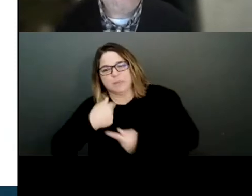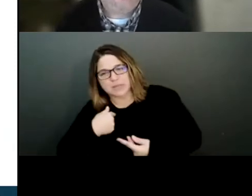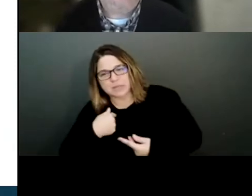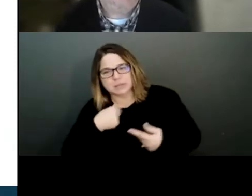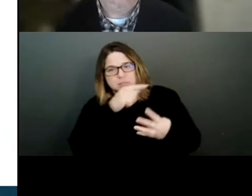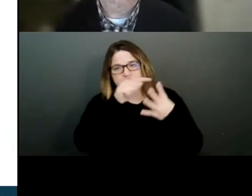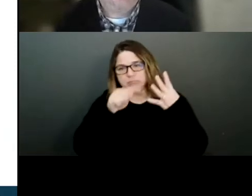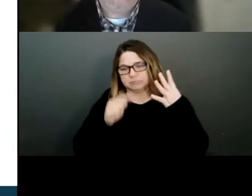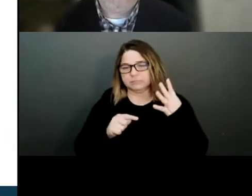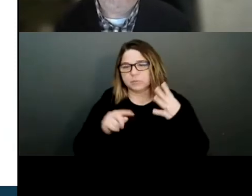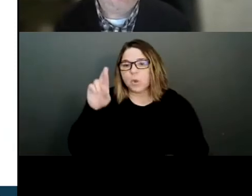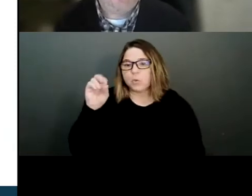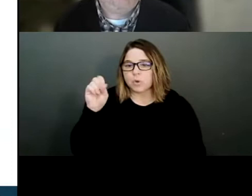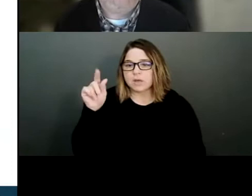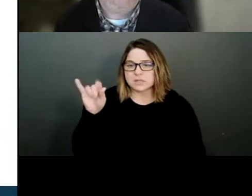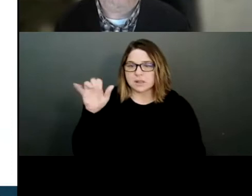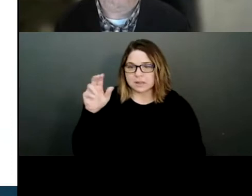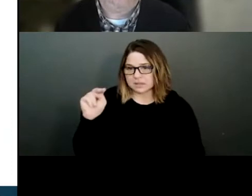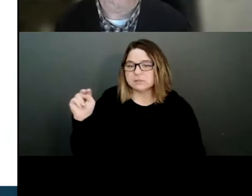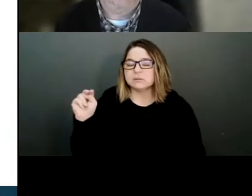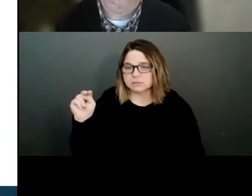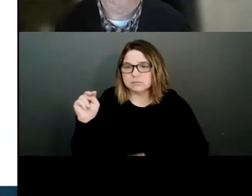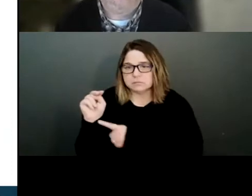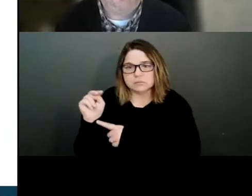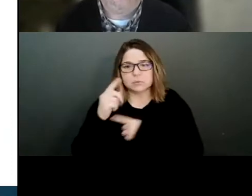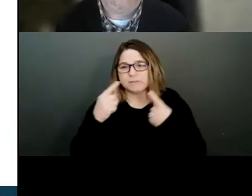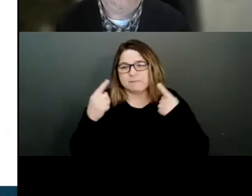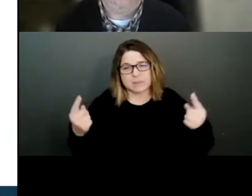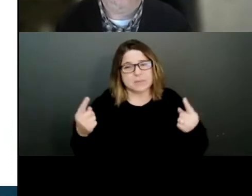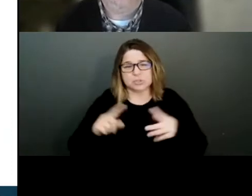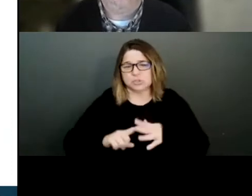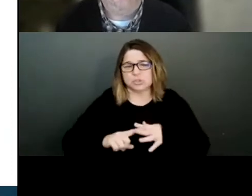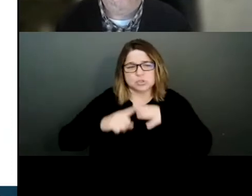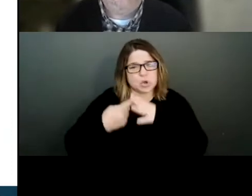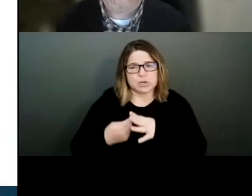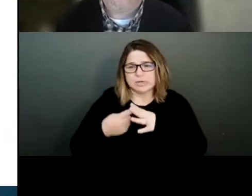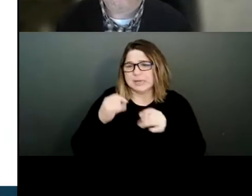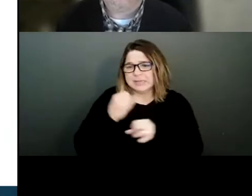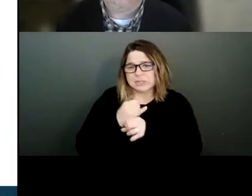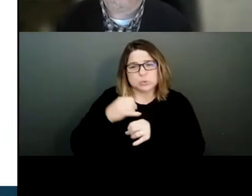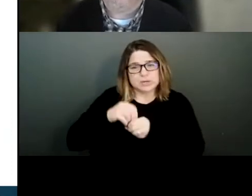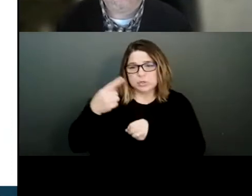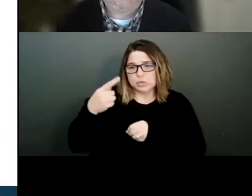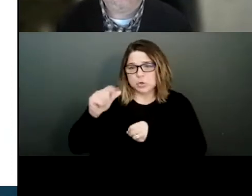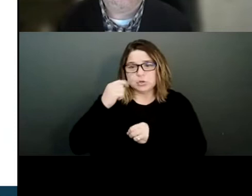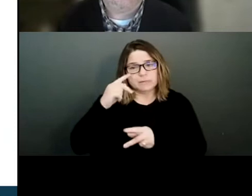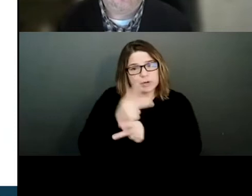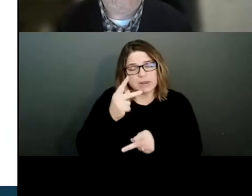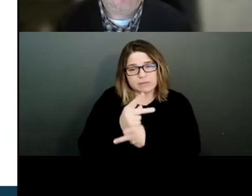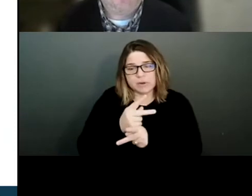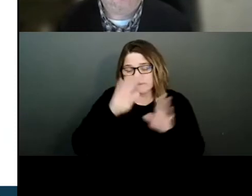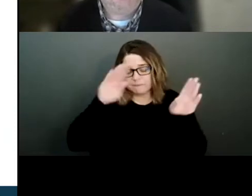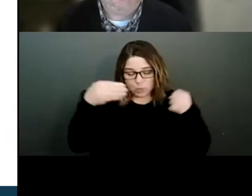very famous in this realm and began the Rosalynn Carter Institute for Caregiving in Georgia, which focuses research